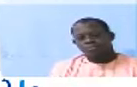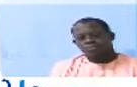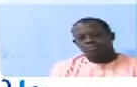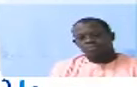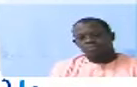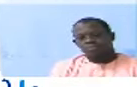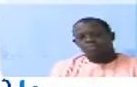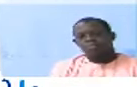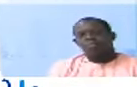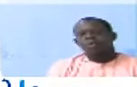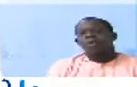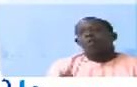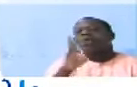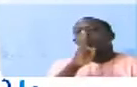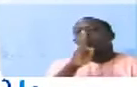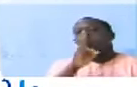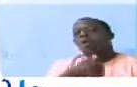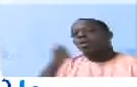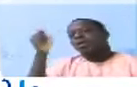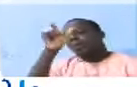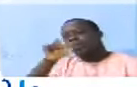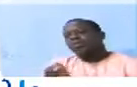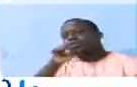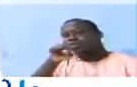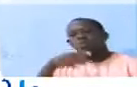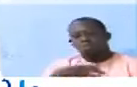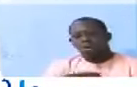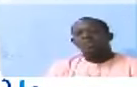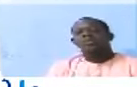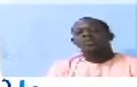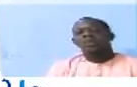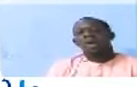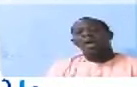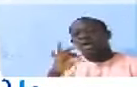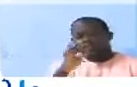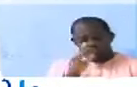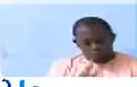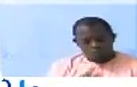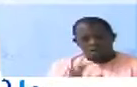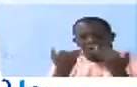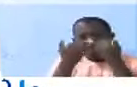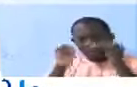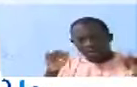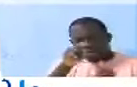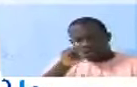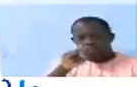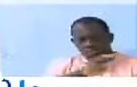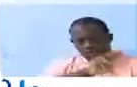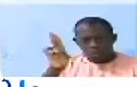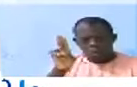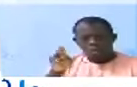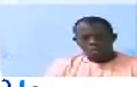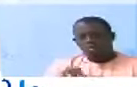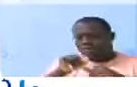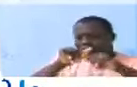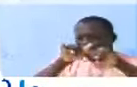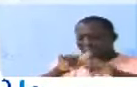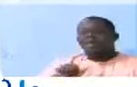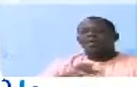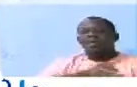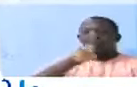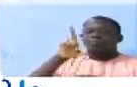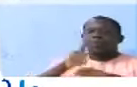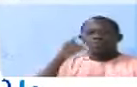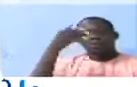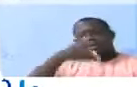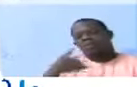Who else will you want? If we didn't release you here, you will remain here. Ni ayatako ilafta ke